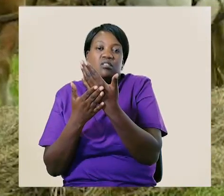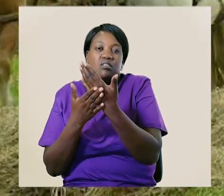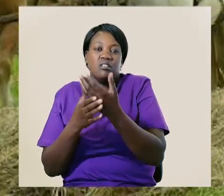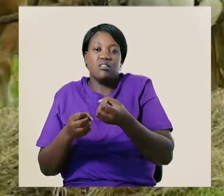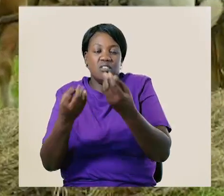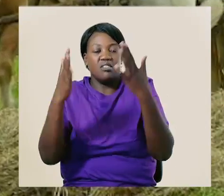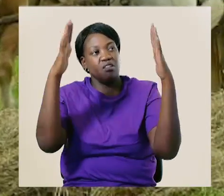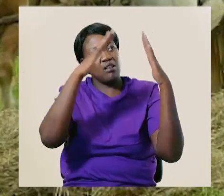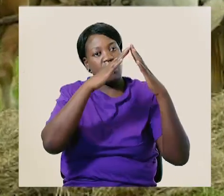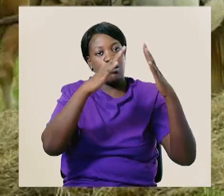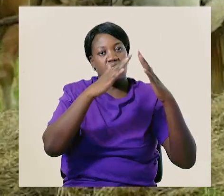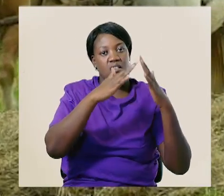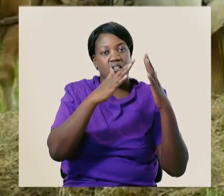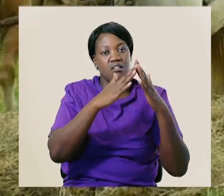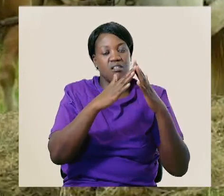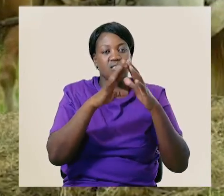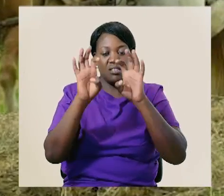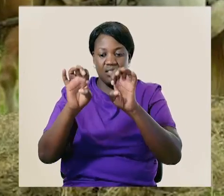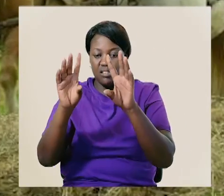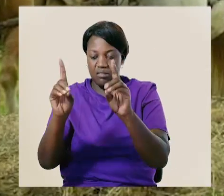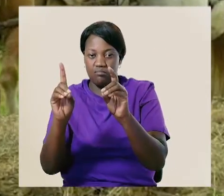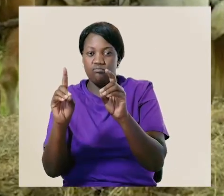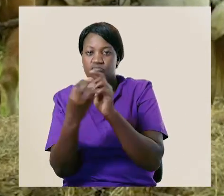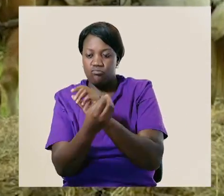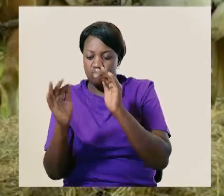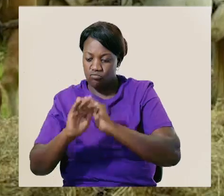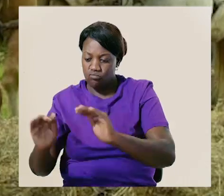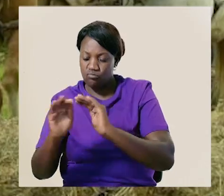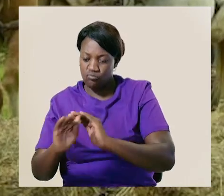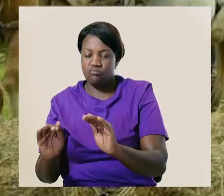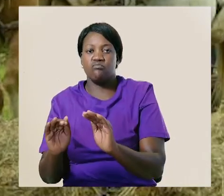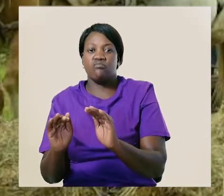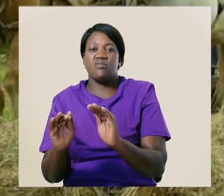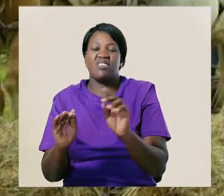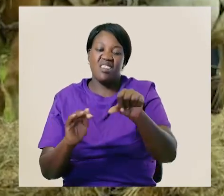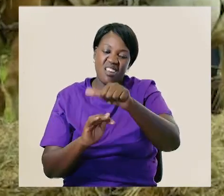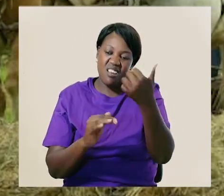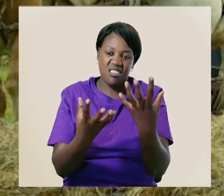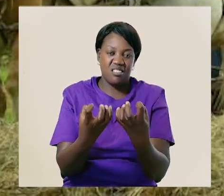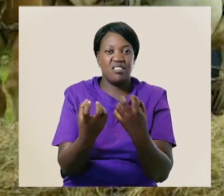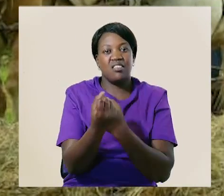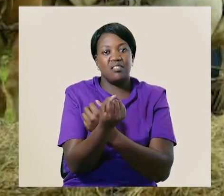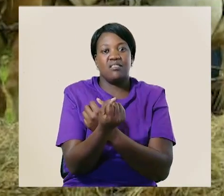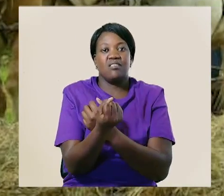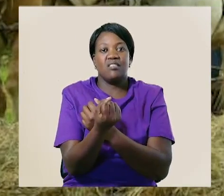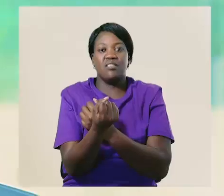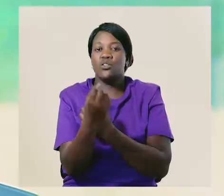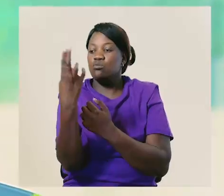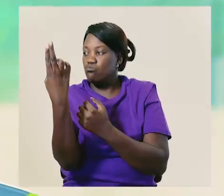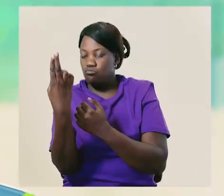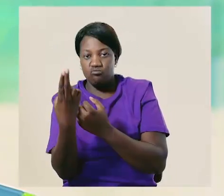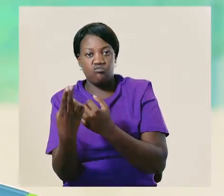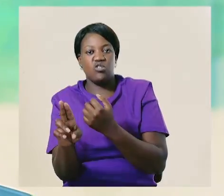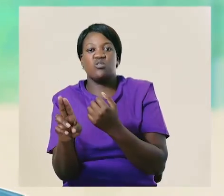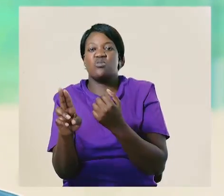provide shelter for themselves, educate their children, and fulfill any other needs they had. There were no